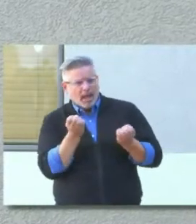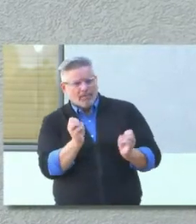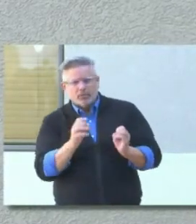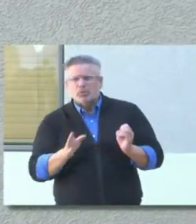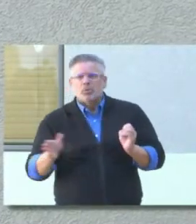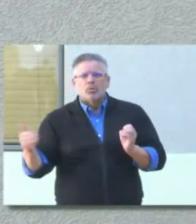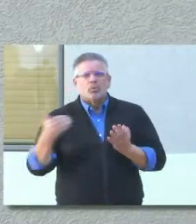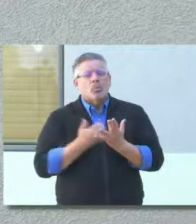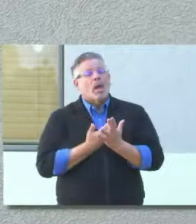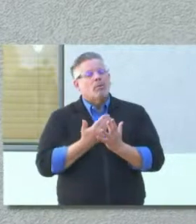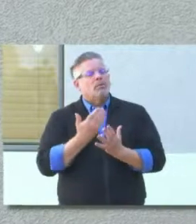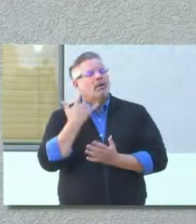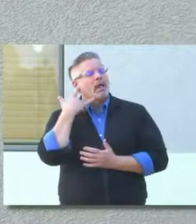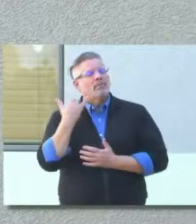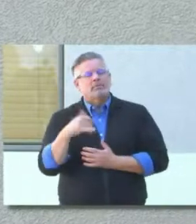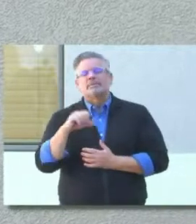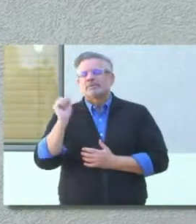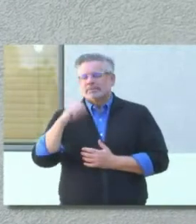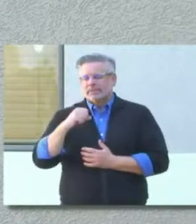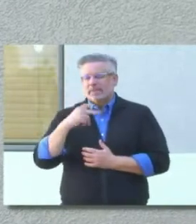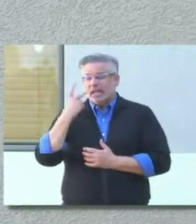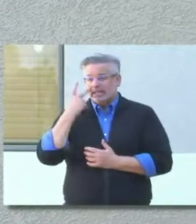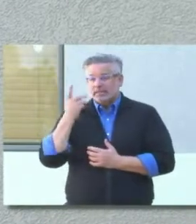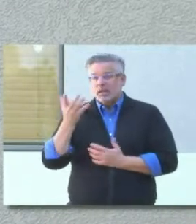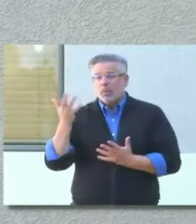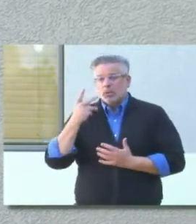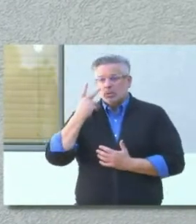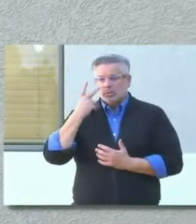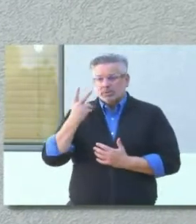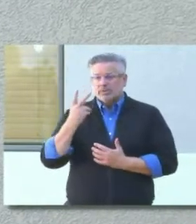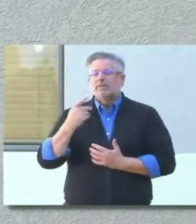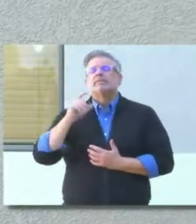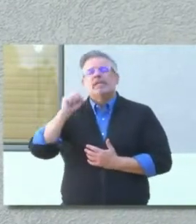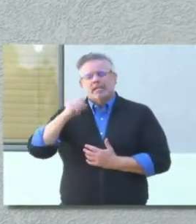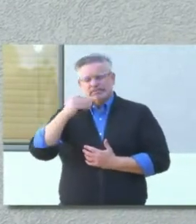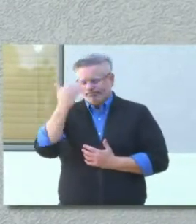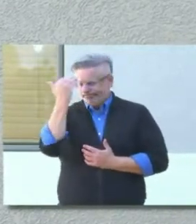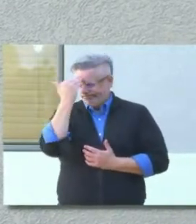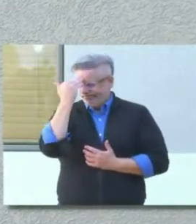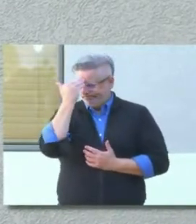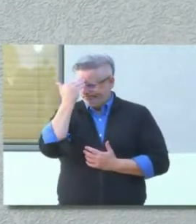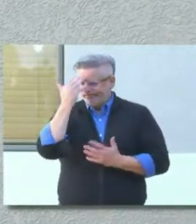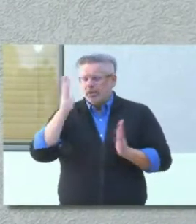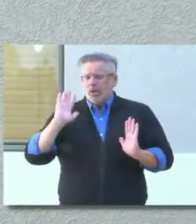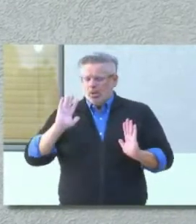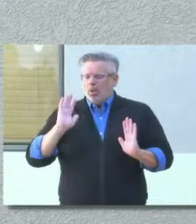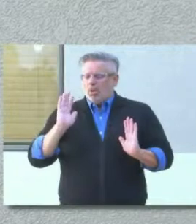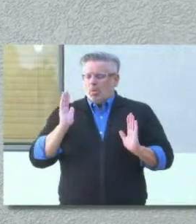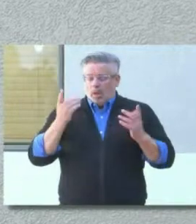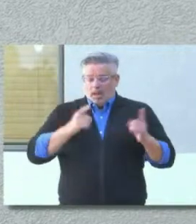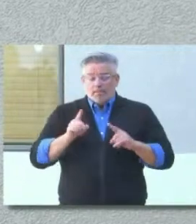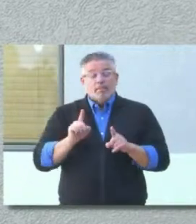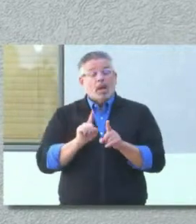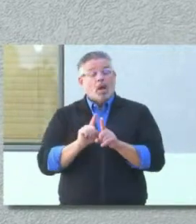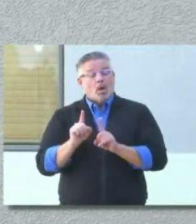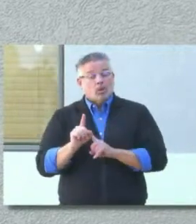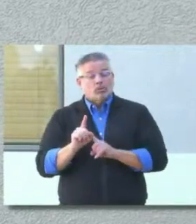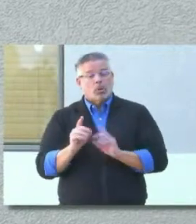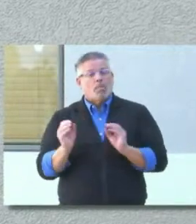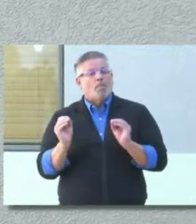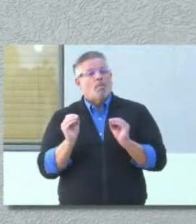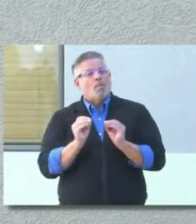throughout the state of California. Yes, I see what you see. Yes, I'm mindful of what is happening, but I'm also